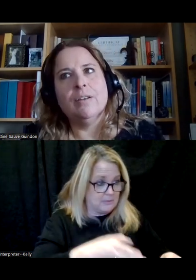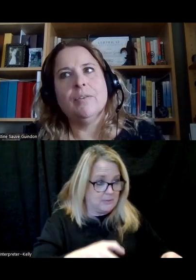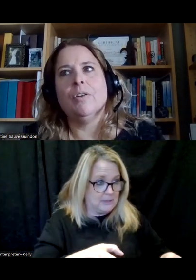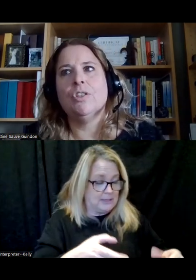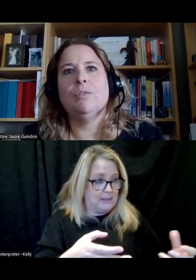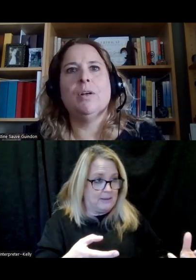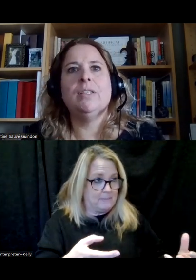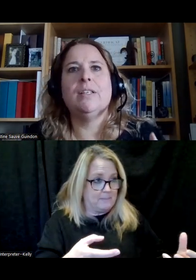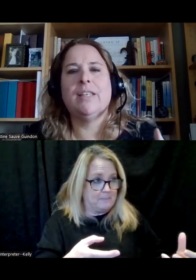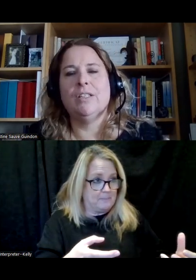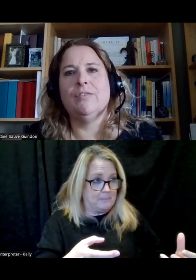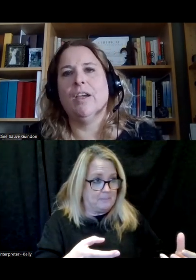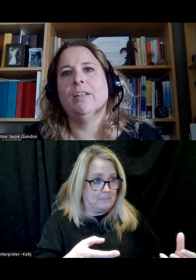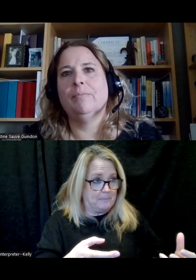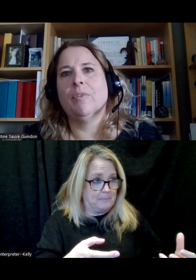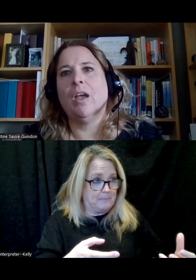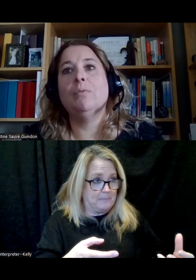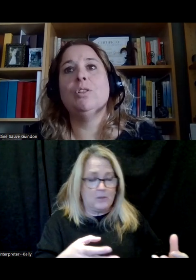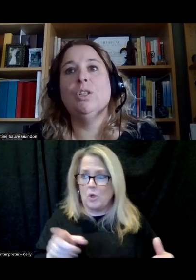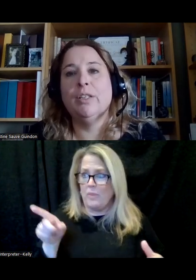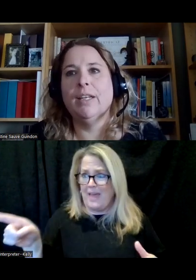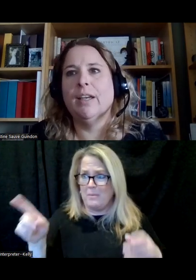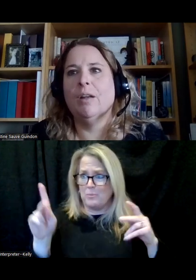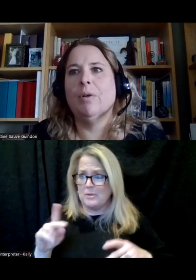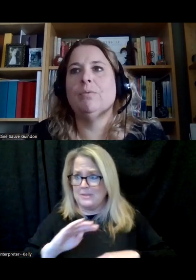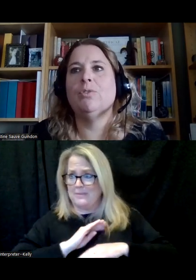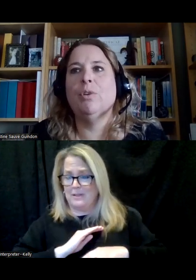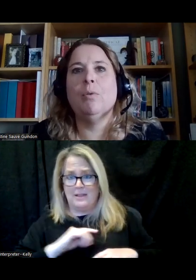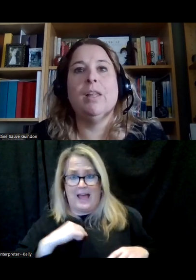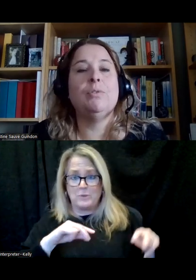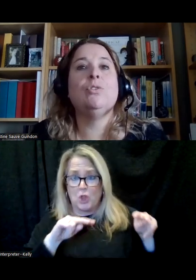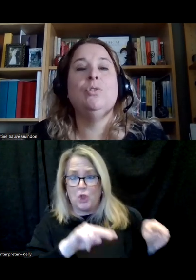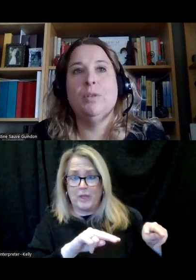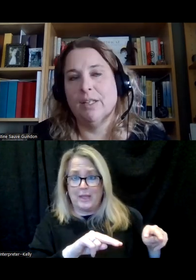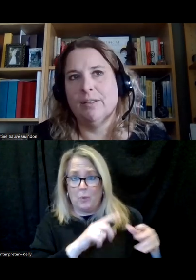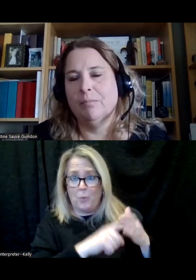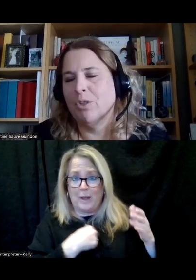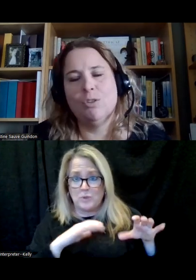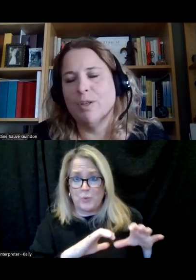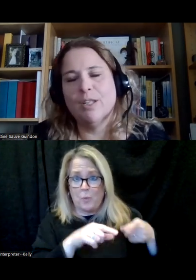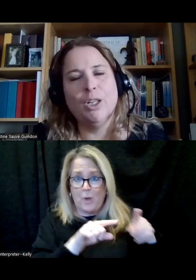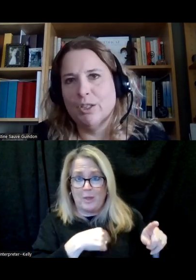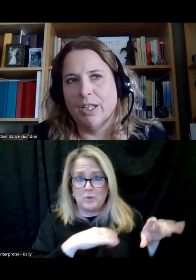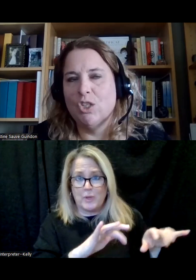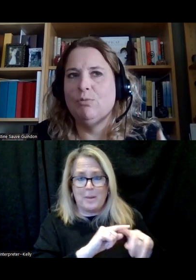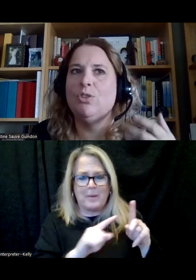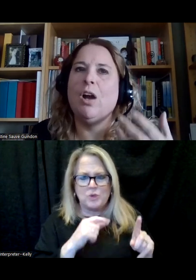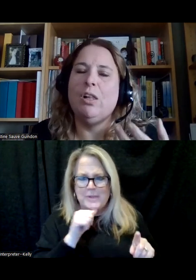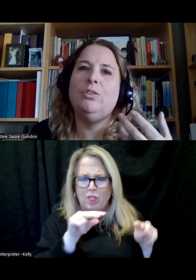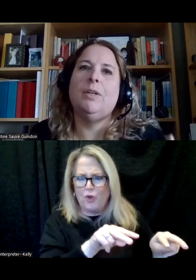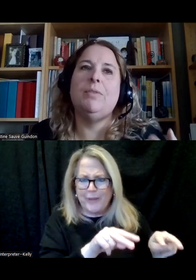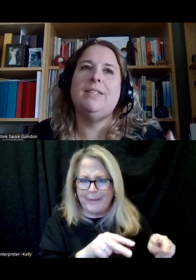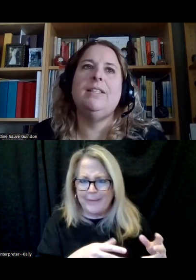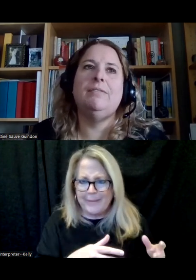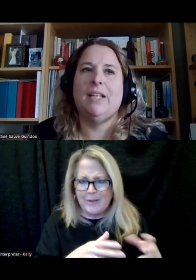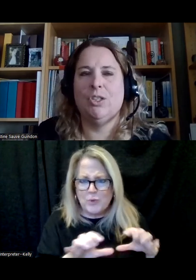There she was, satisfied. I was looking at what I was doing while I was doing it, but she wasn't looking. She was all